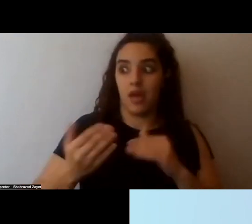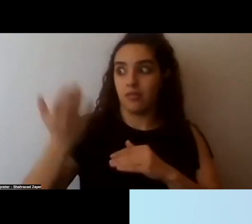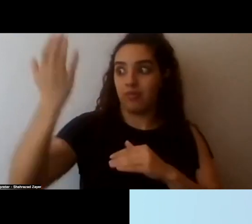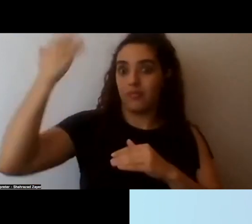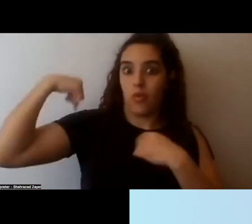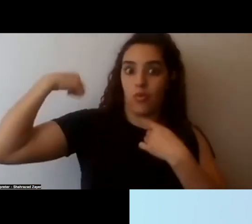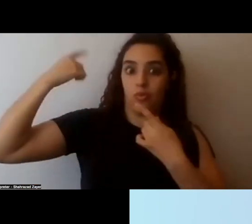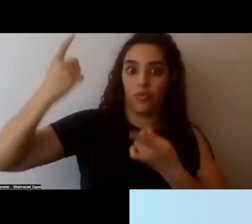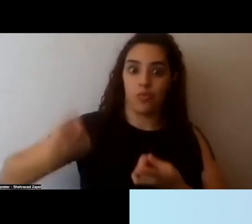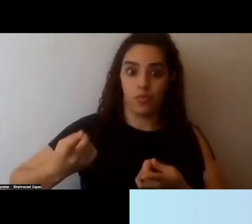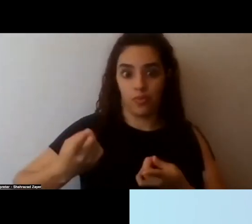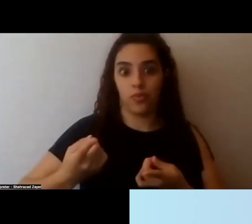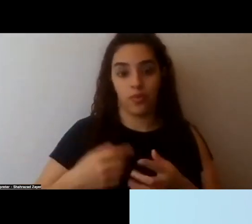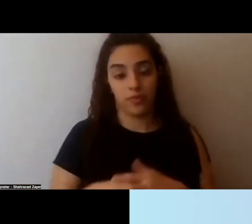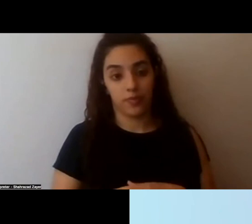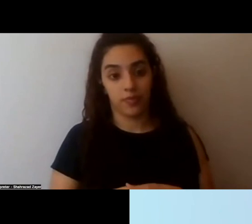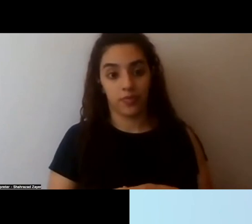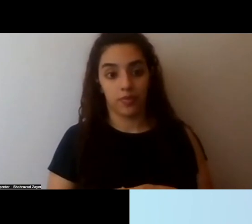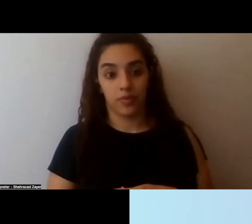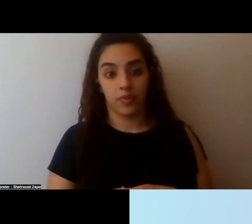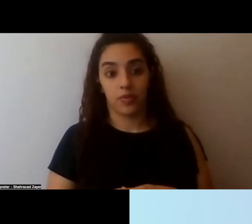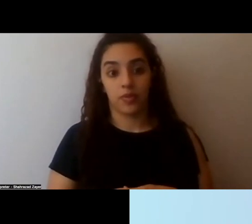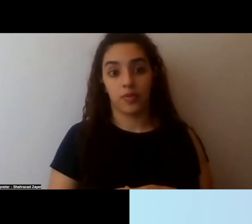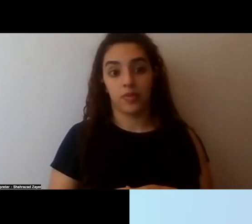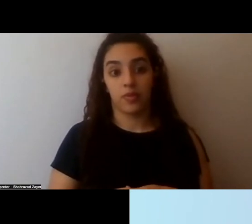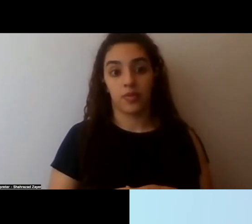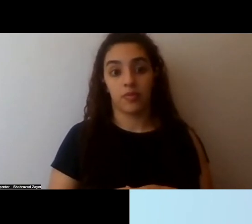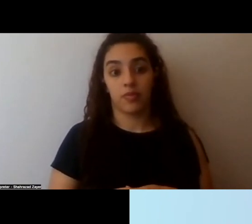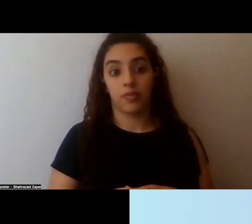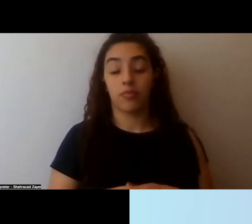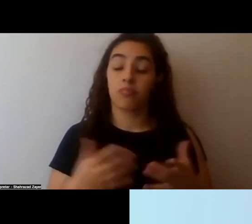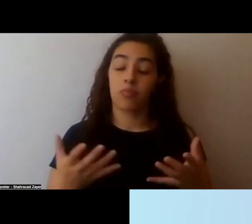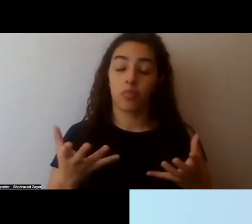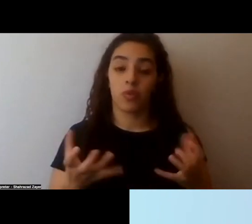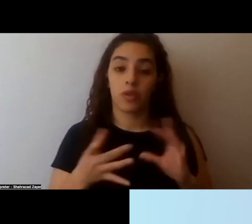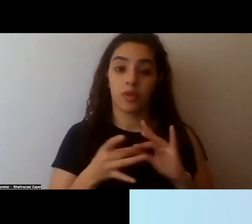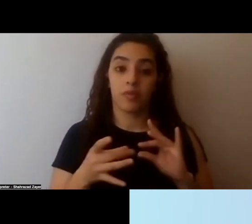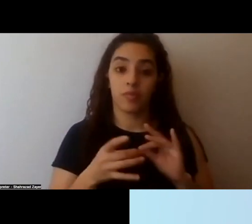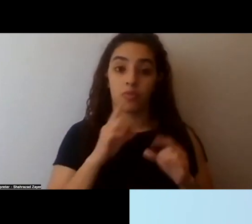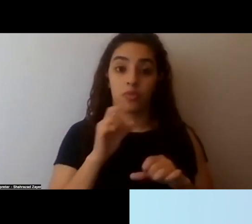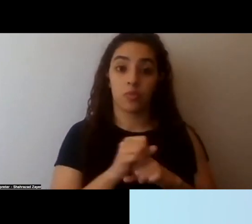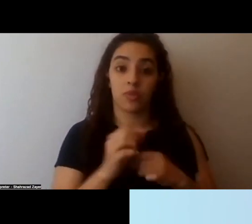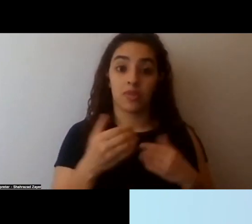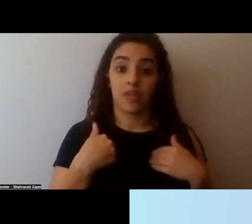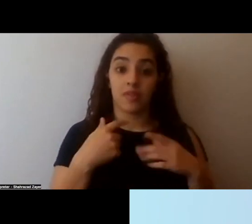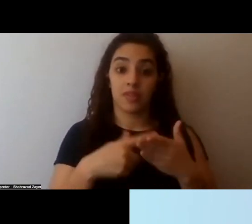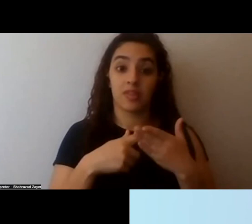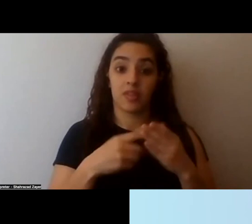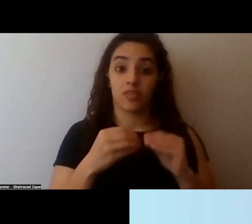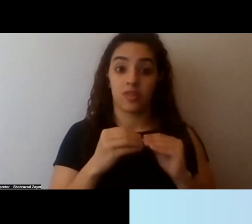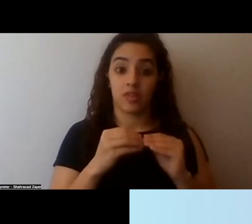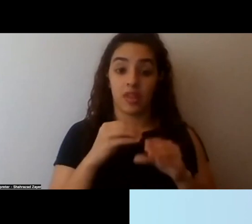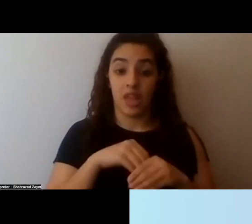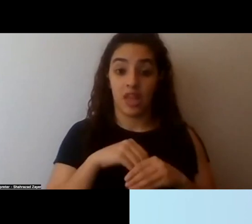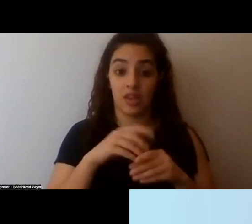going down. Also, I would just comment, there is a discussion in the report, in the I